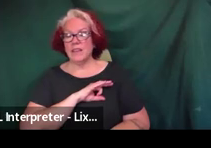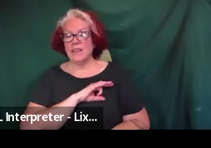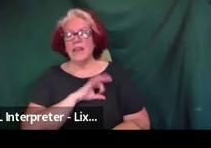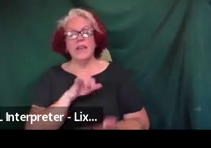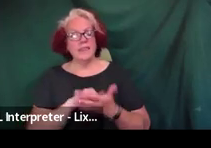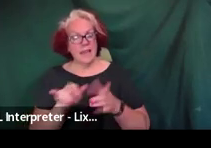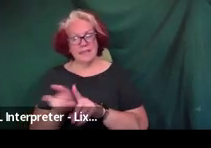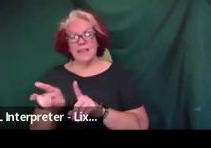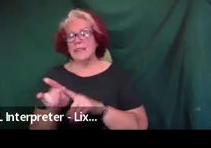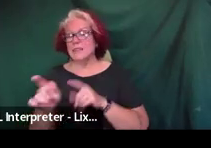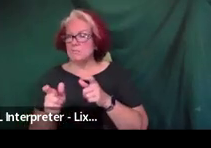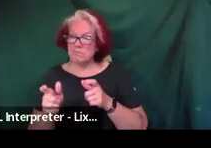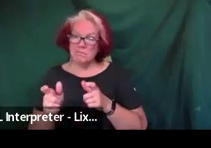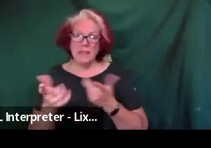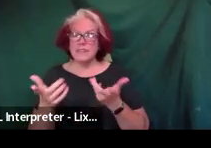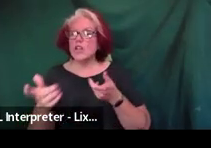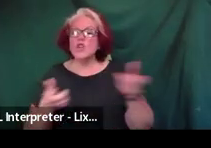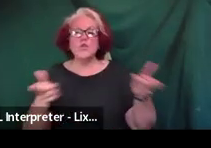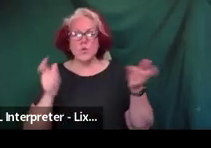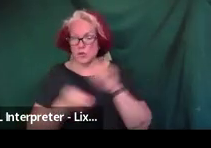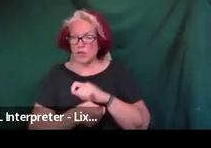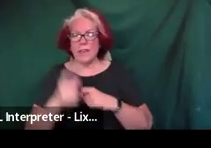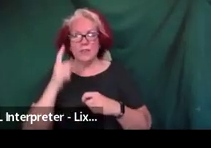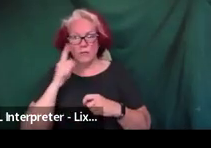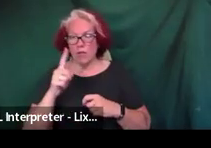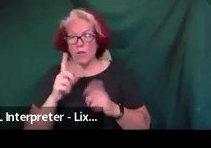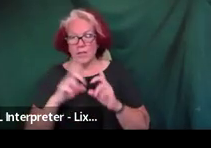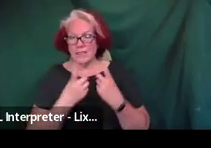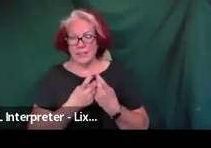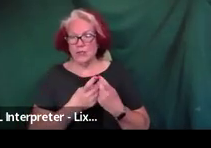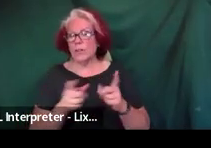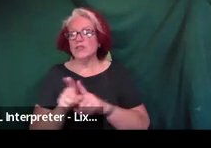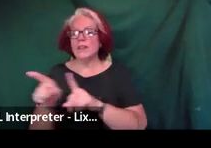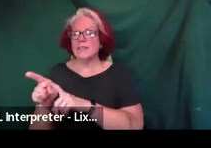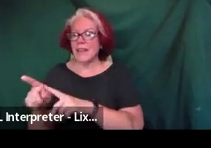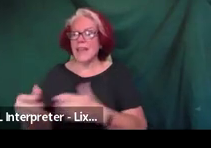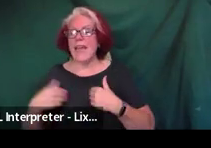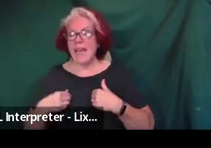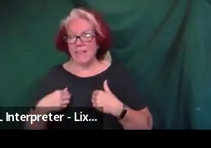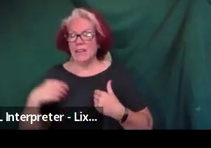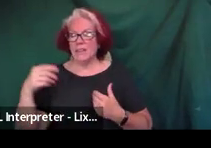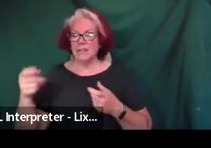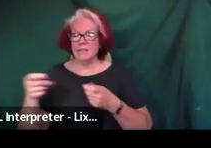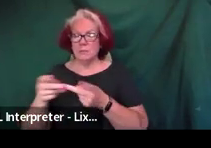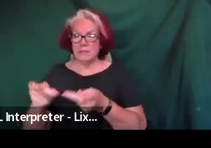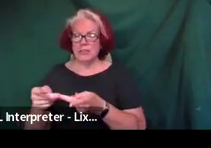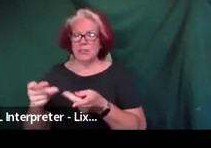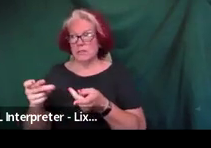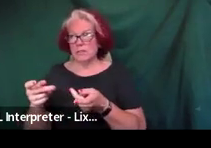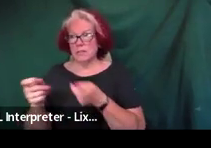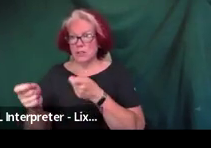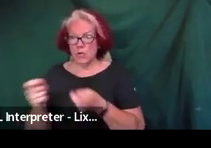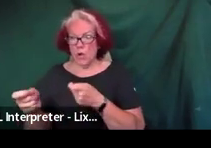major a change for the district as starting to have position control. As you move to that, you get much